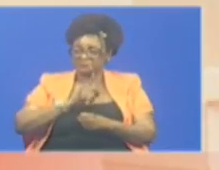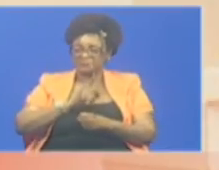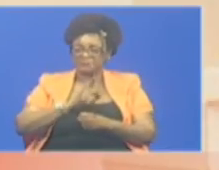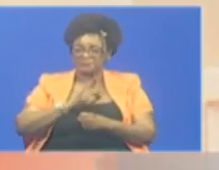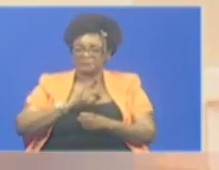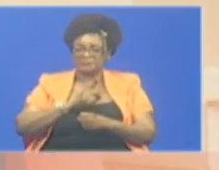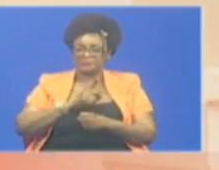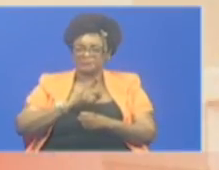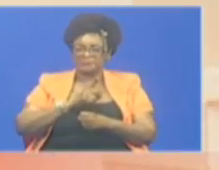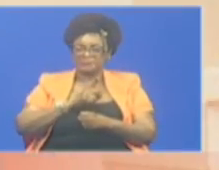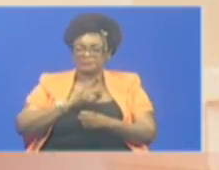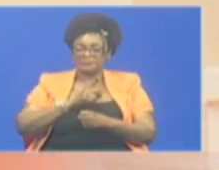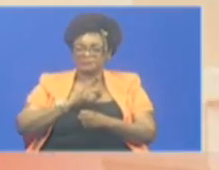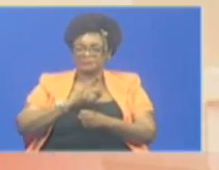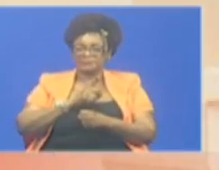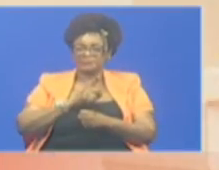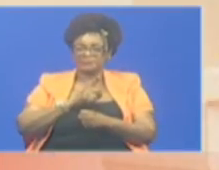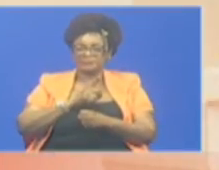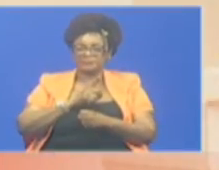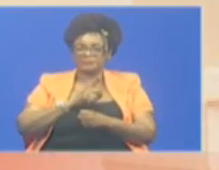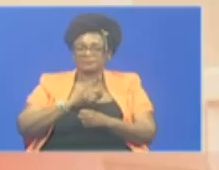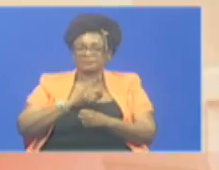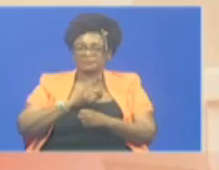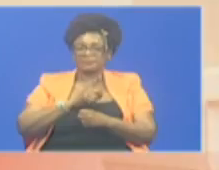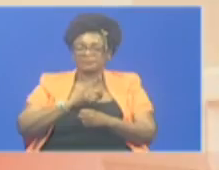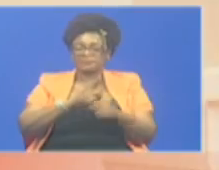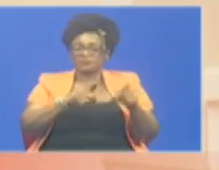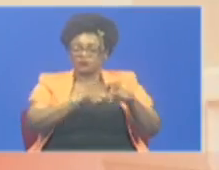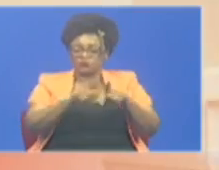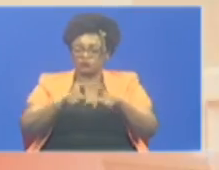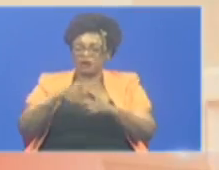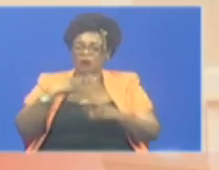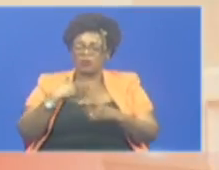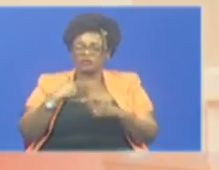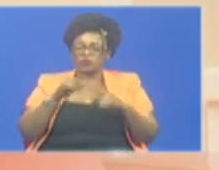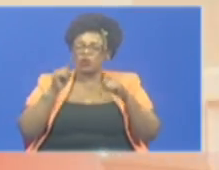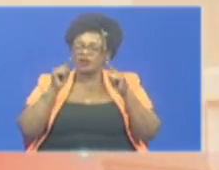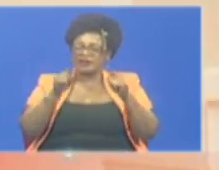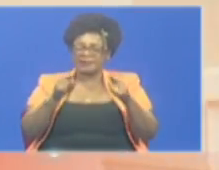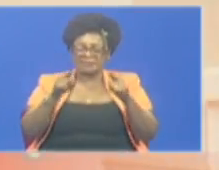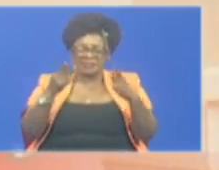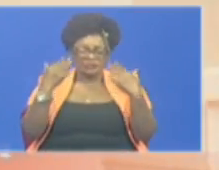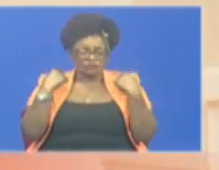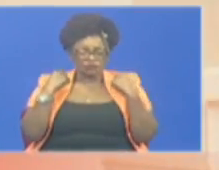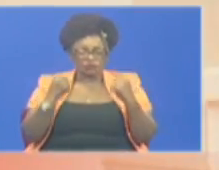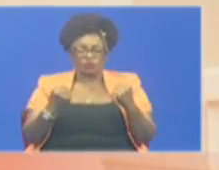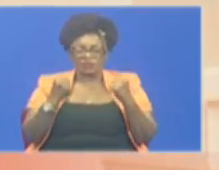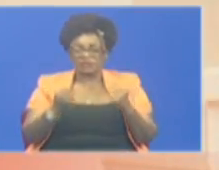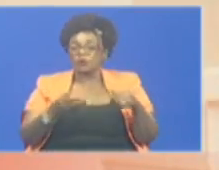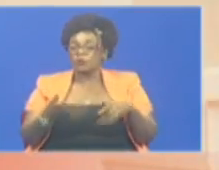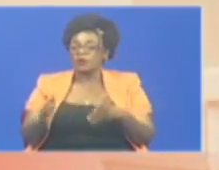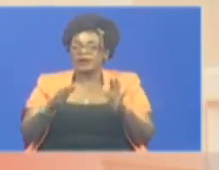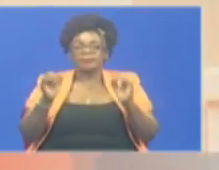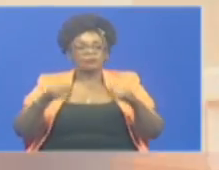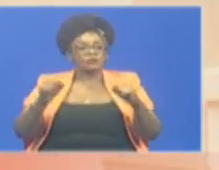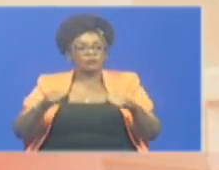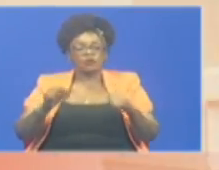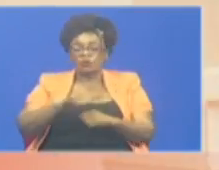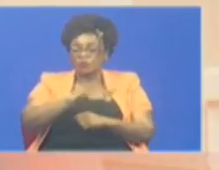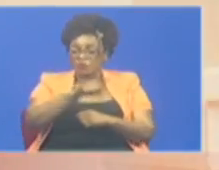In the same breath, I also want to condemn in the strongest way possible those of